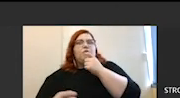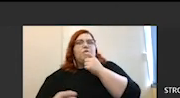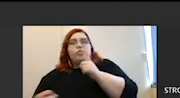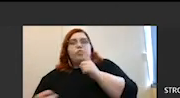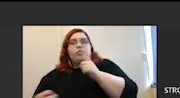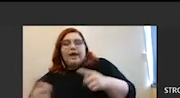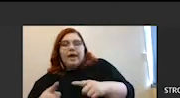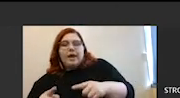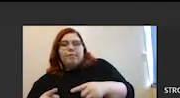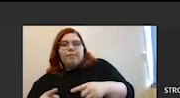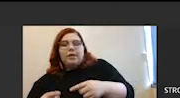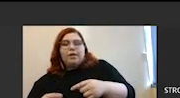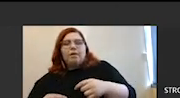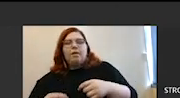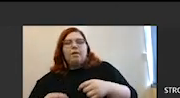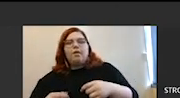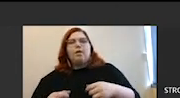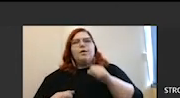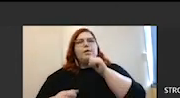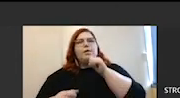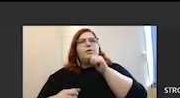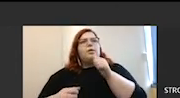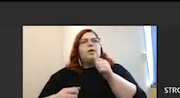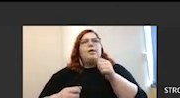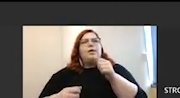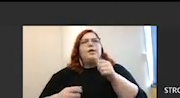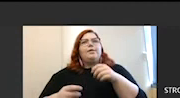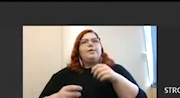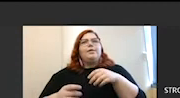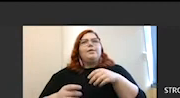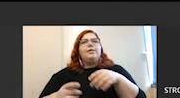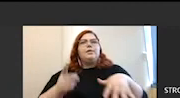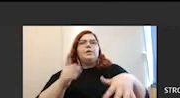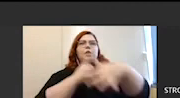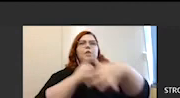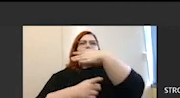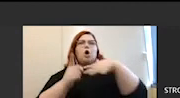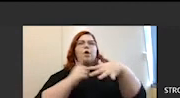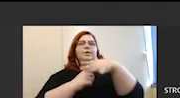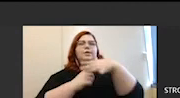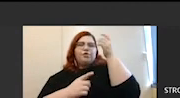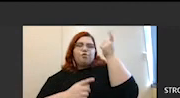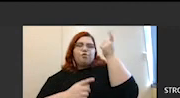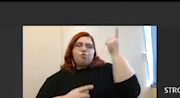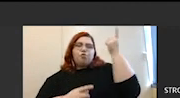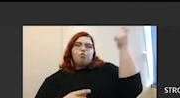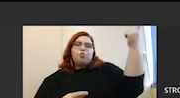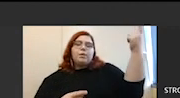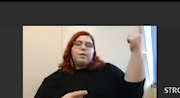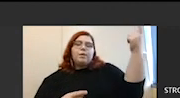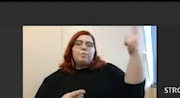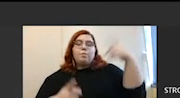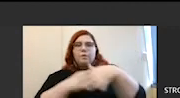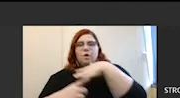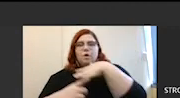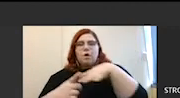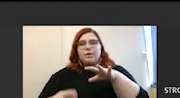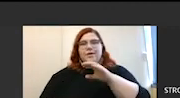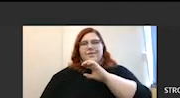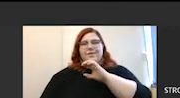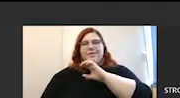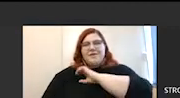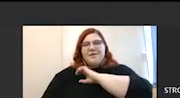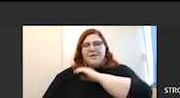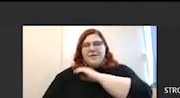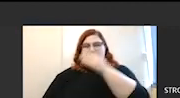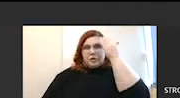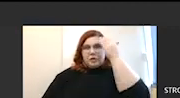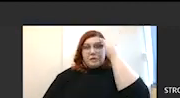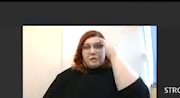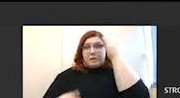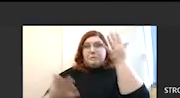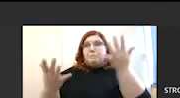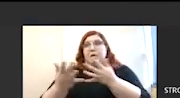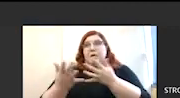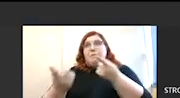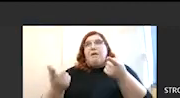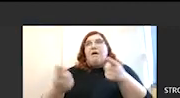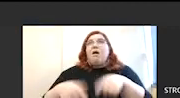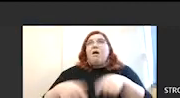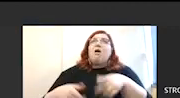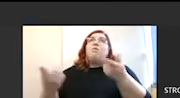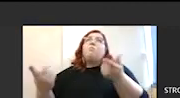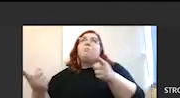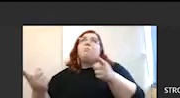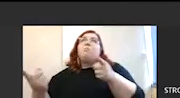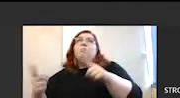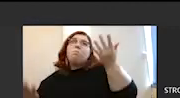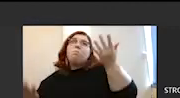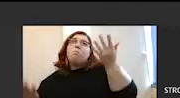necessarily in the context of dreams or whatever, but in the context of a character thinking about possibilities. And so with